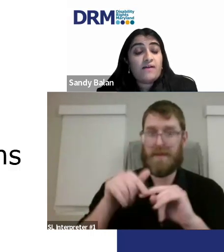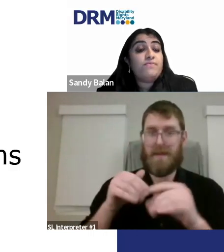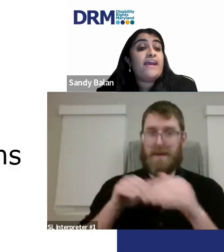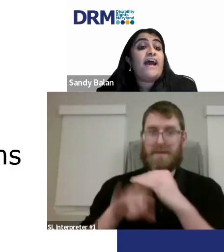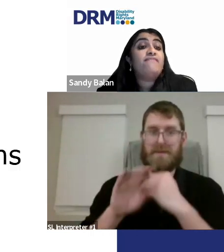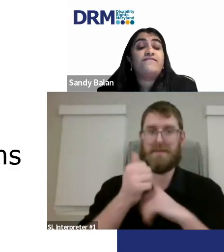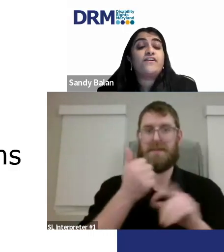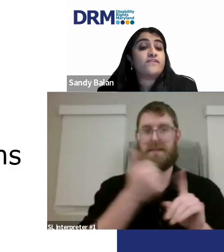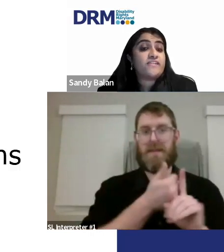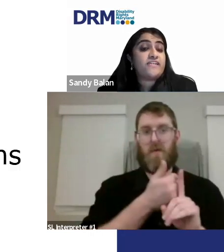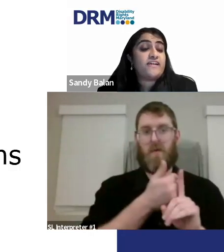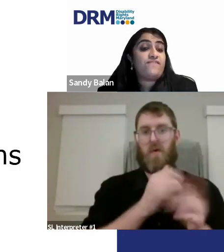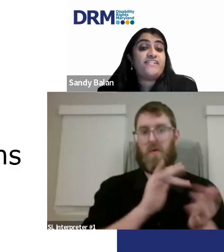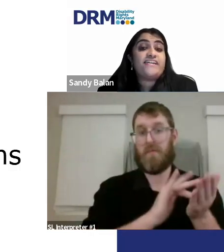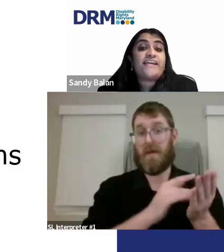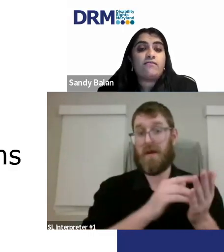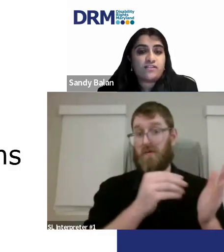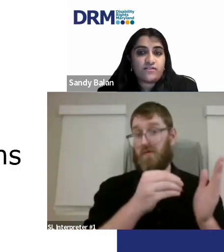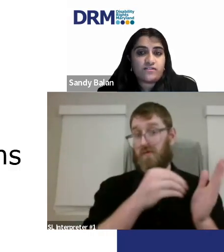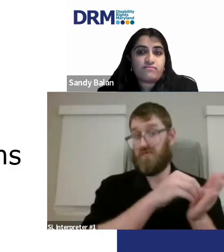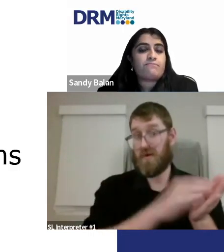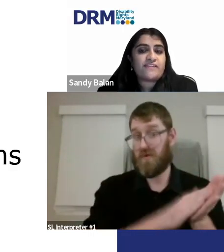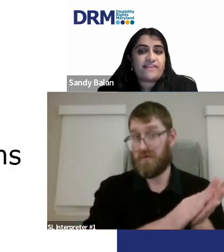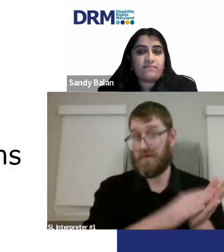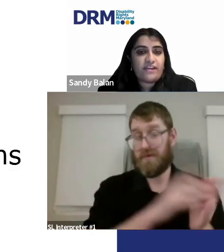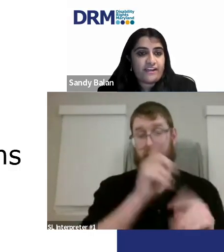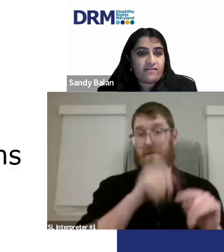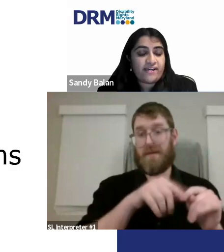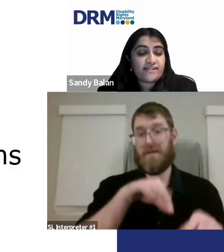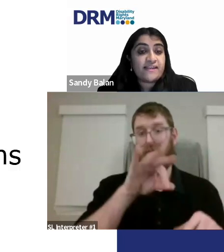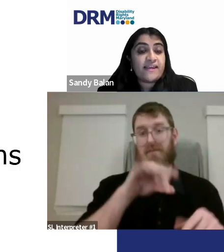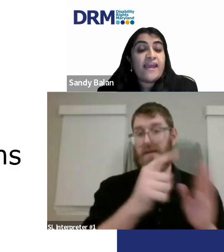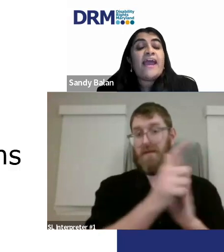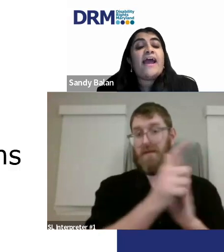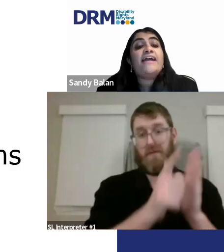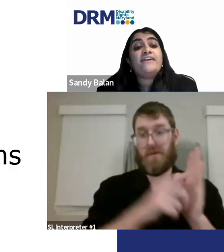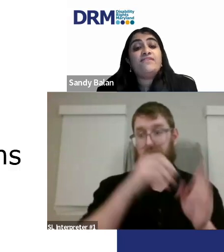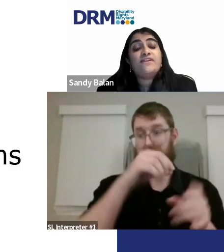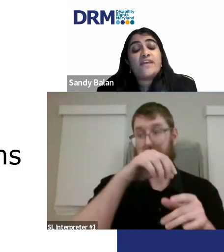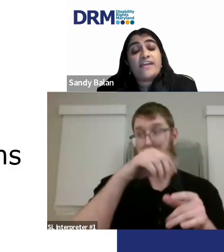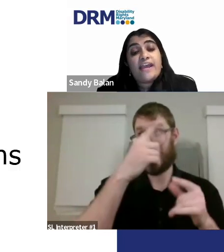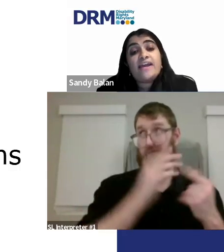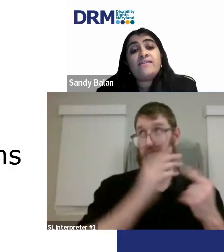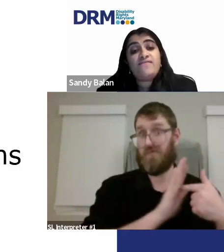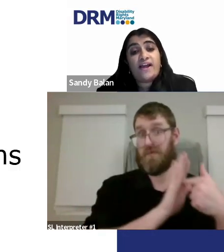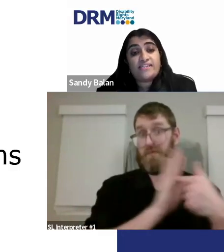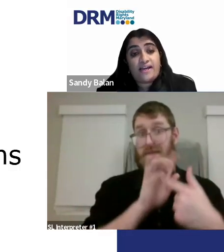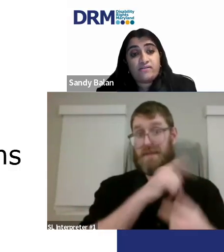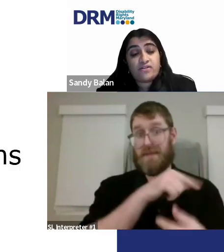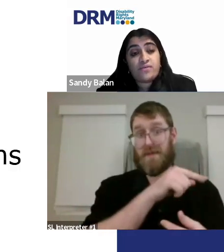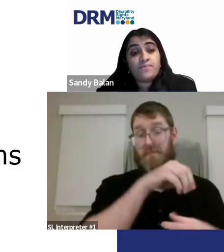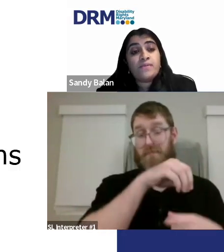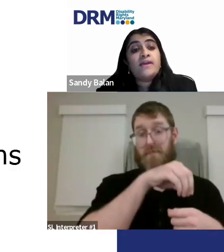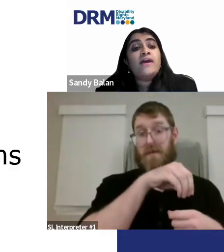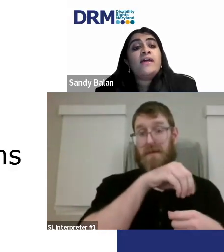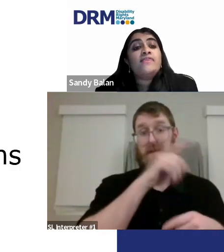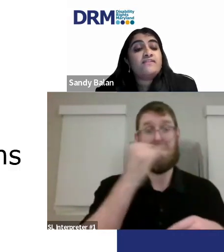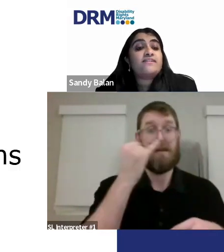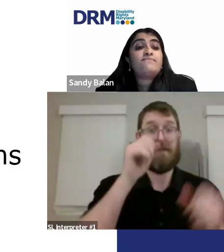records. They have difficulty in finding counsel to represent them at hearings. And even if they can find